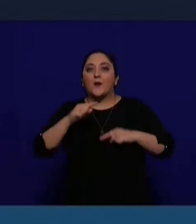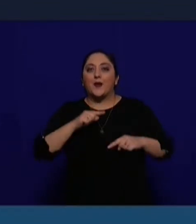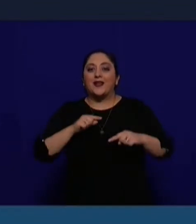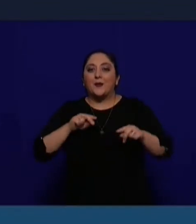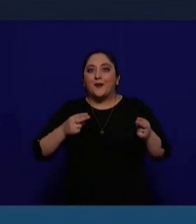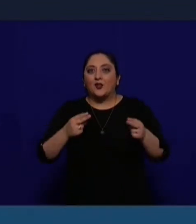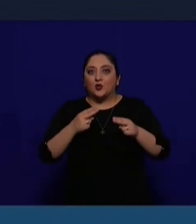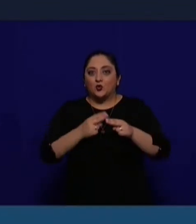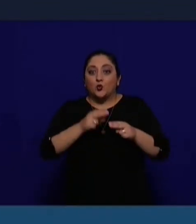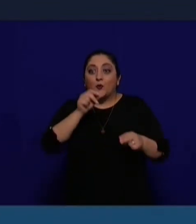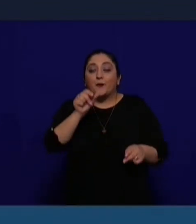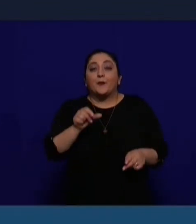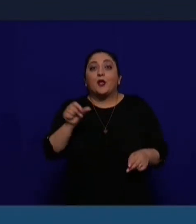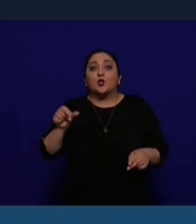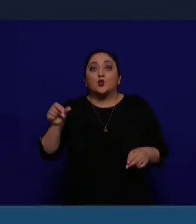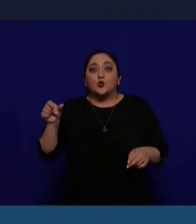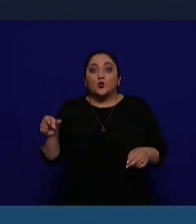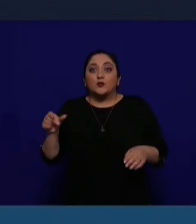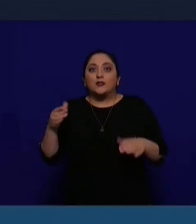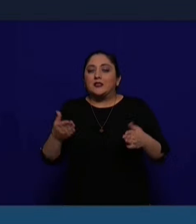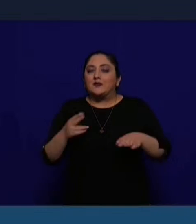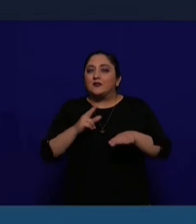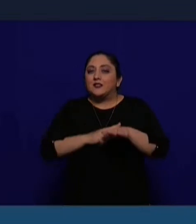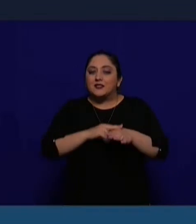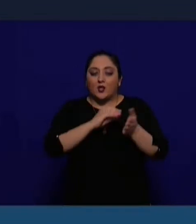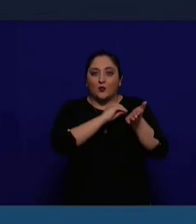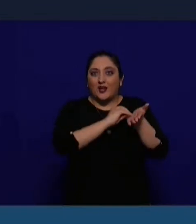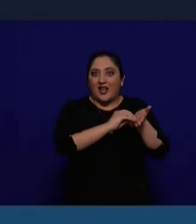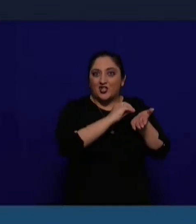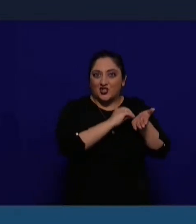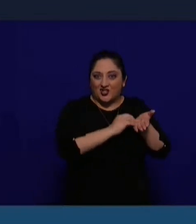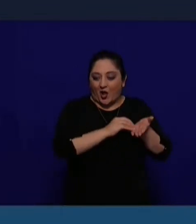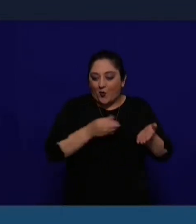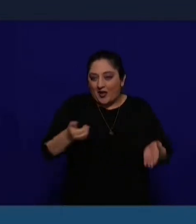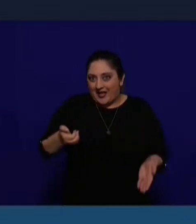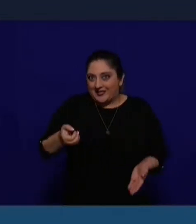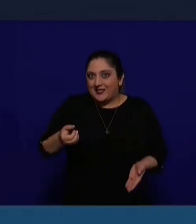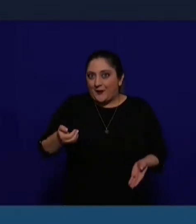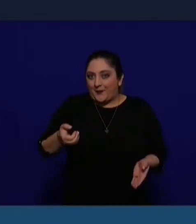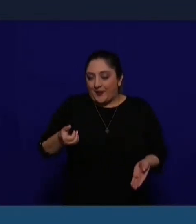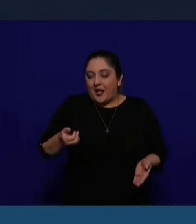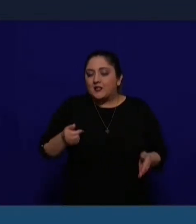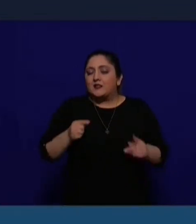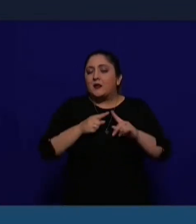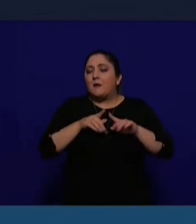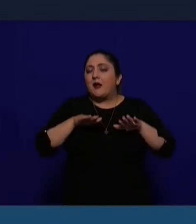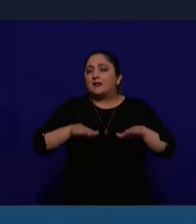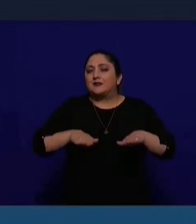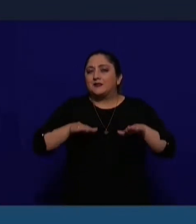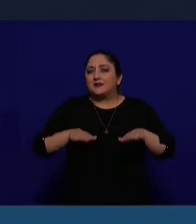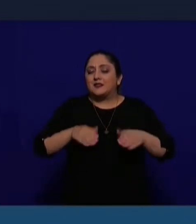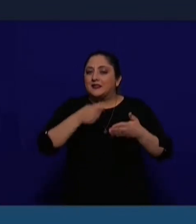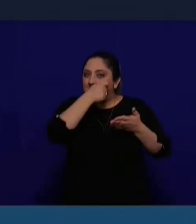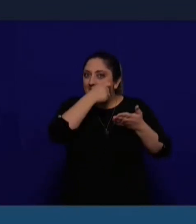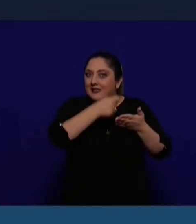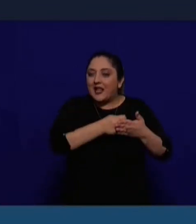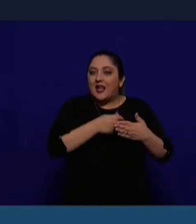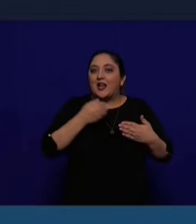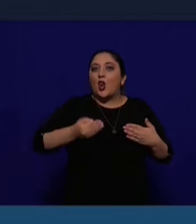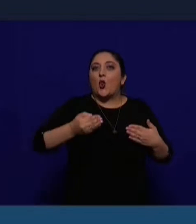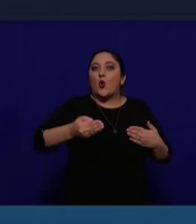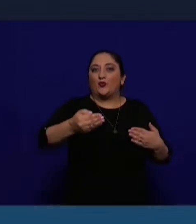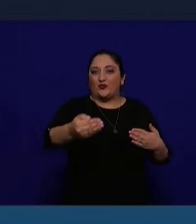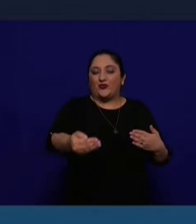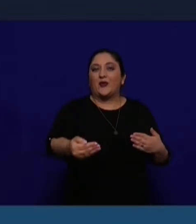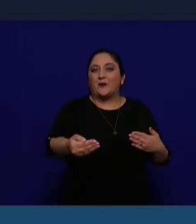sistema ta' persuni kif huma jistgħu jirreġistraw permezz ta' SMS, però d-dettalji ta' din l-iskema wkoll qiegħda tkun tiġi